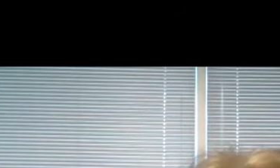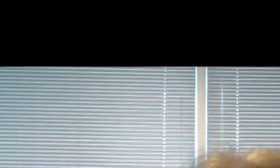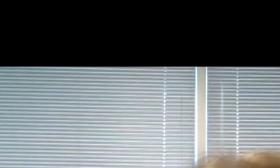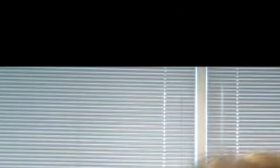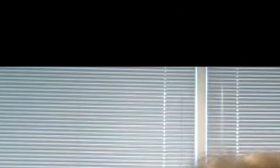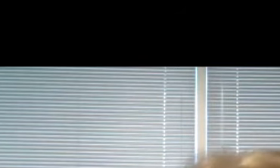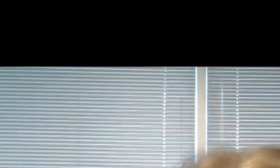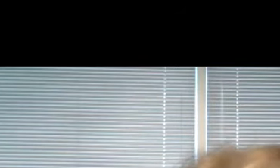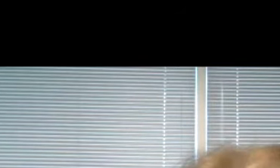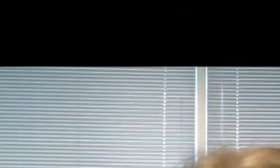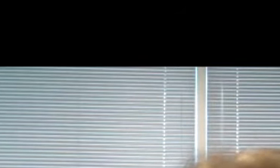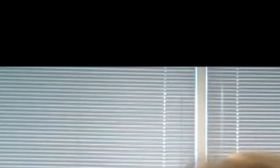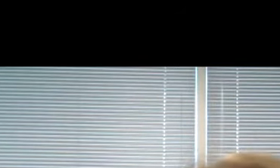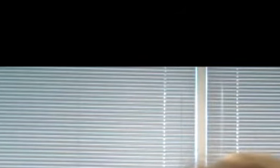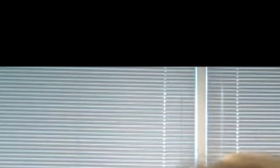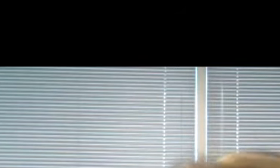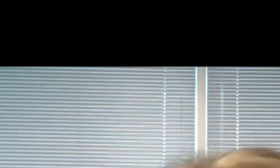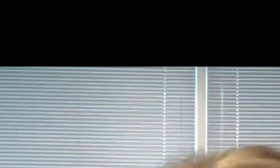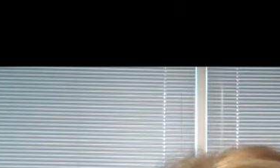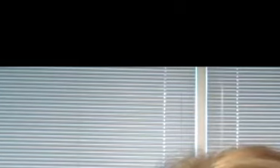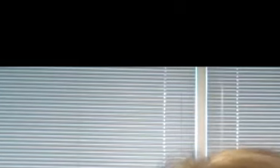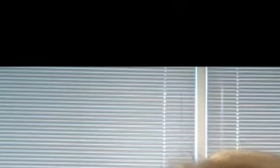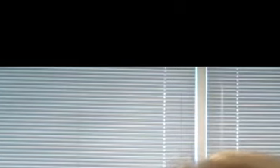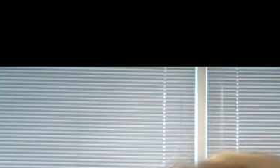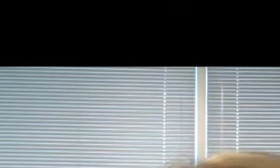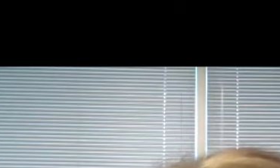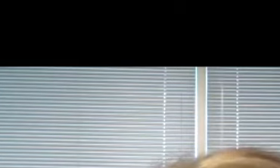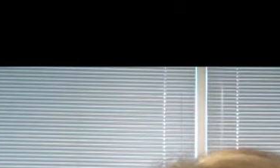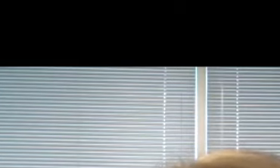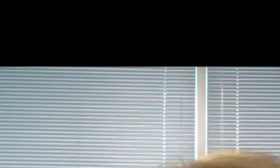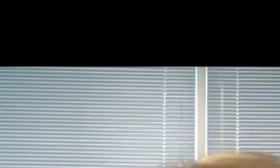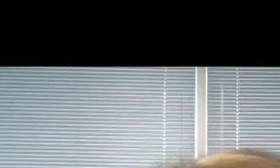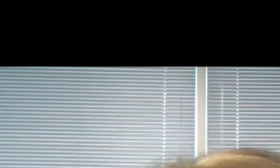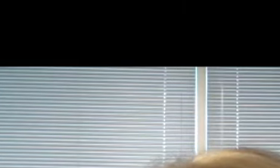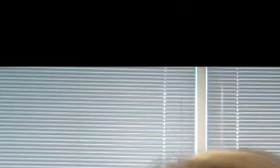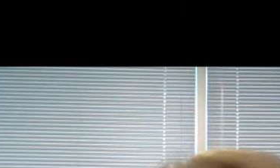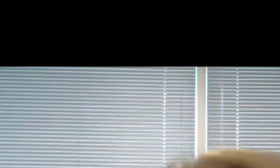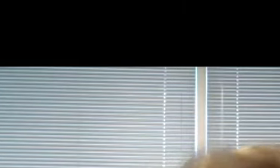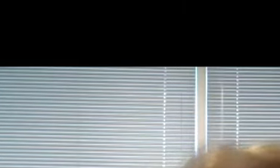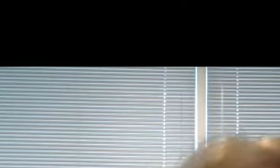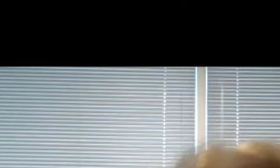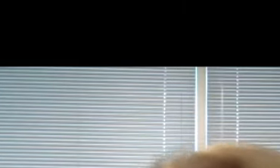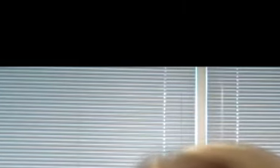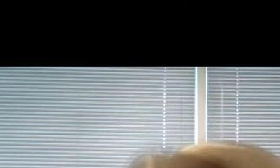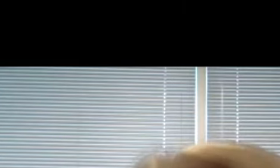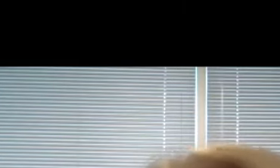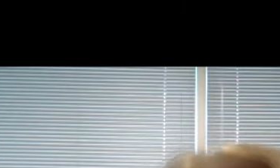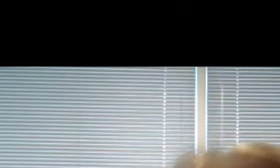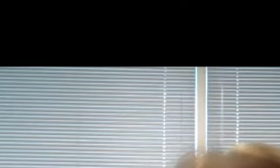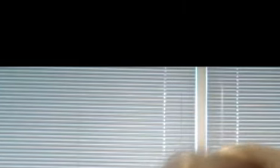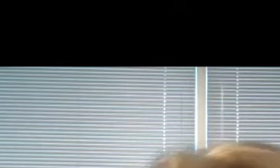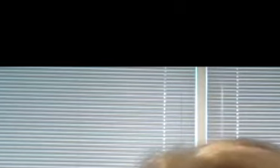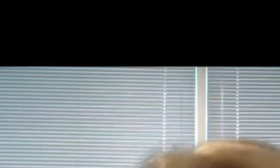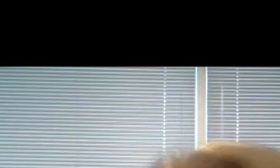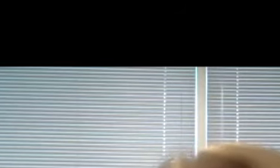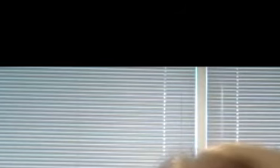we're really looking towards in terms of long-term sustainability. And hopefully that's what we're offering with the TA that's available through the Academy, is to set you up